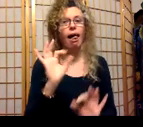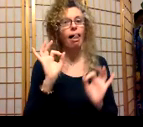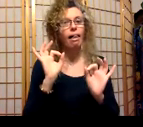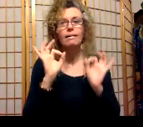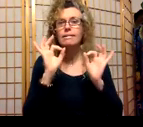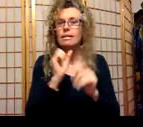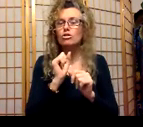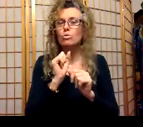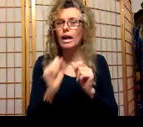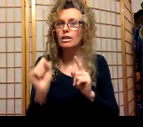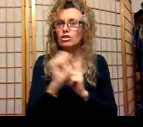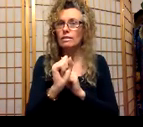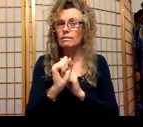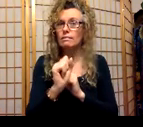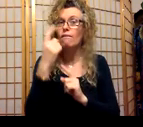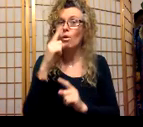psychopaths.